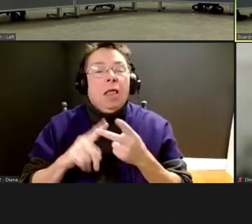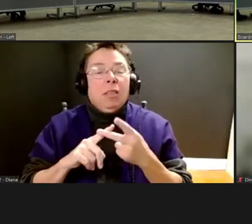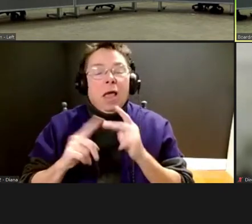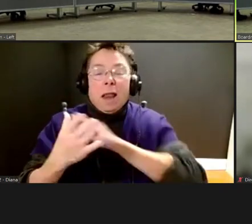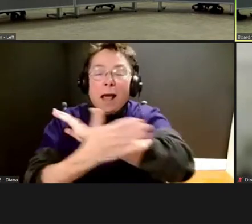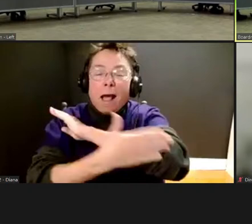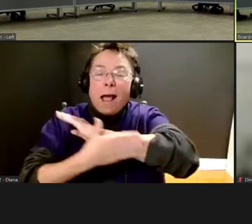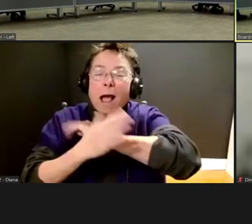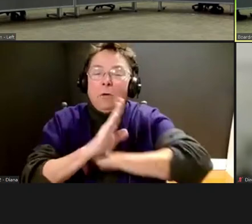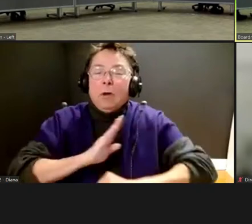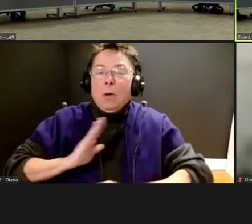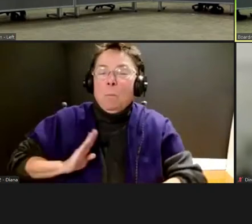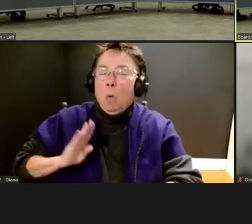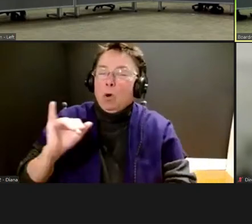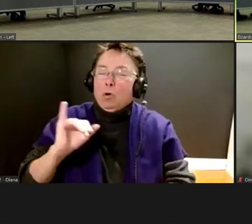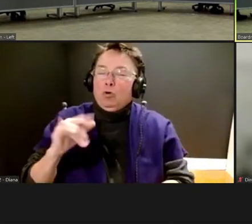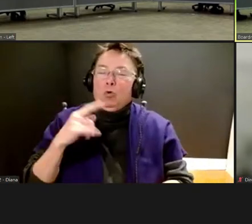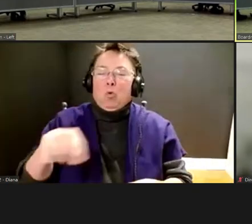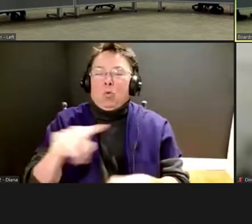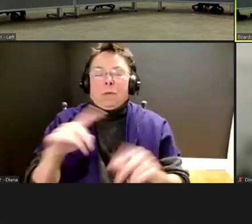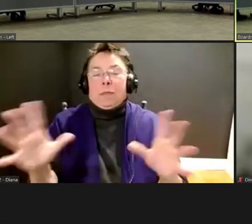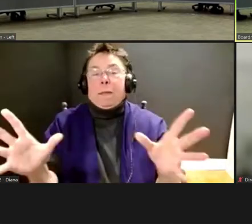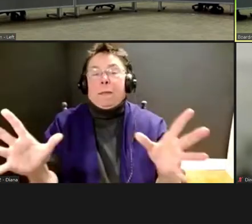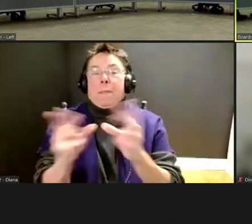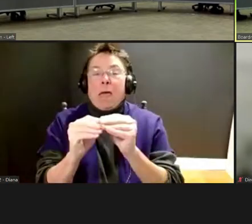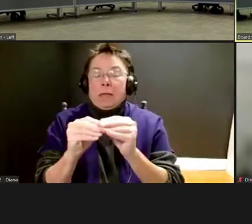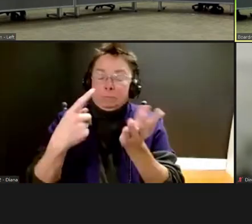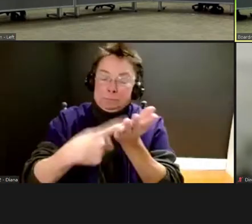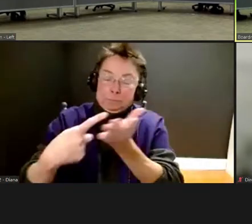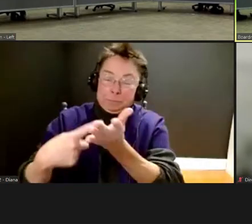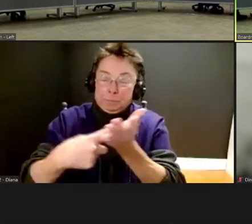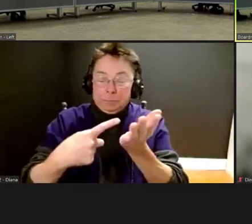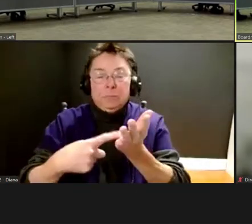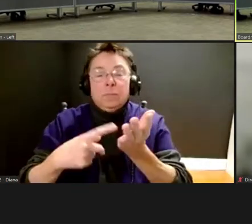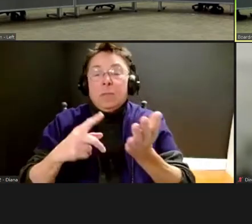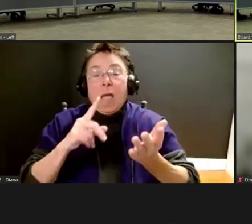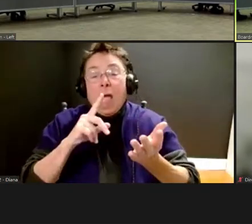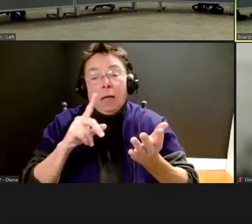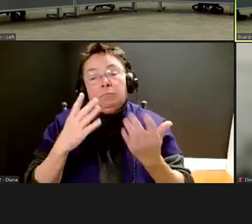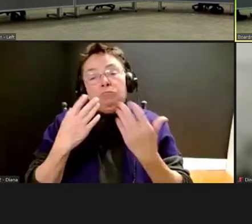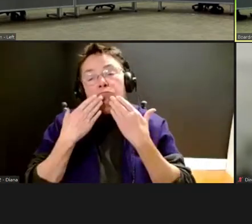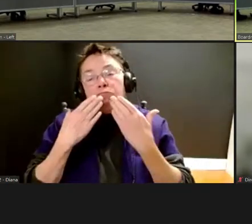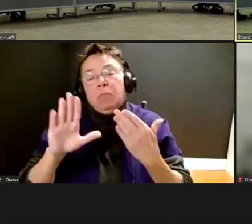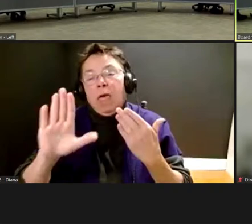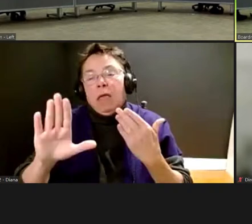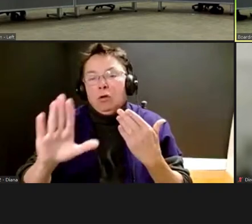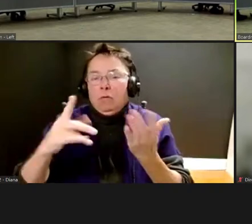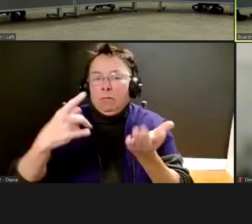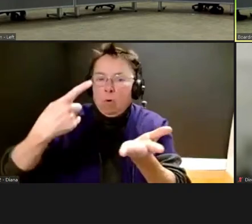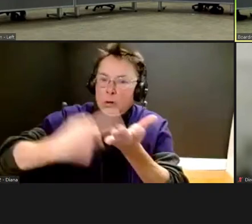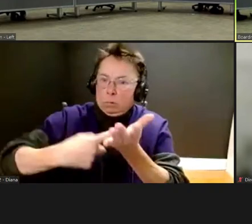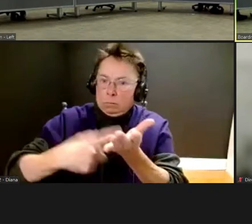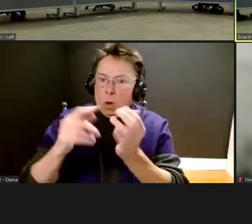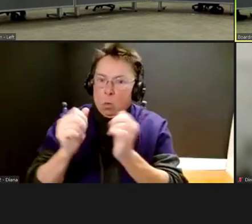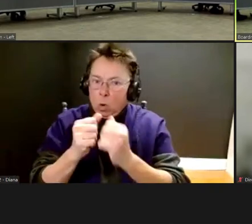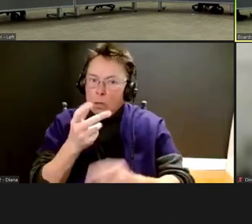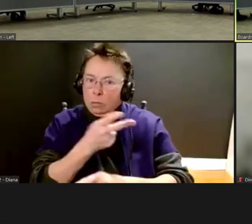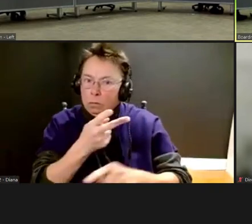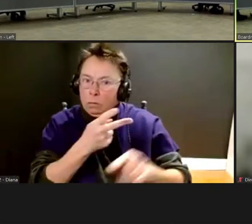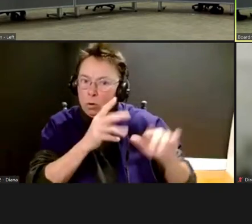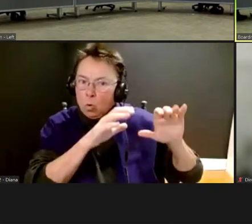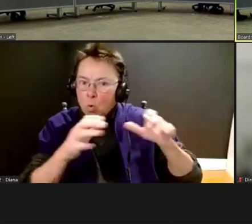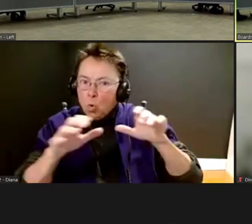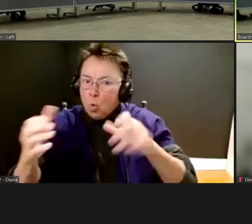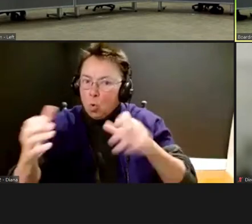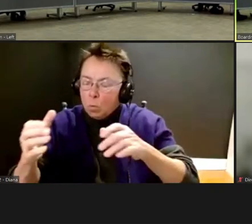well earlier, and want to basically thank you for your thoughtful discussion with them. I know you answered a